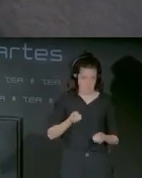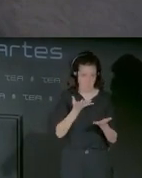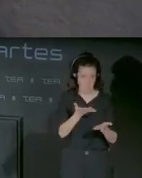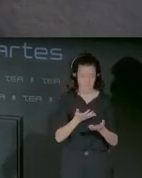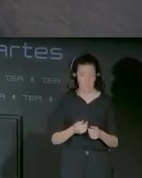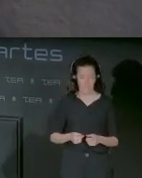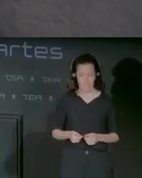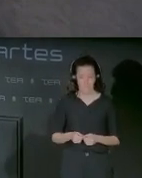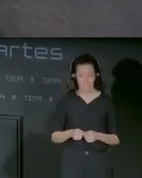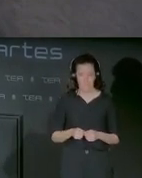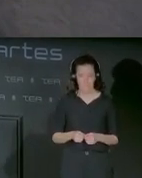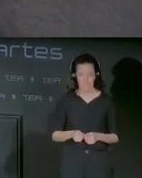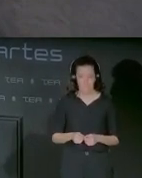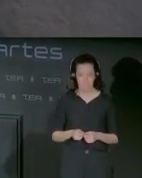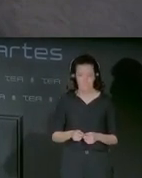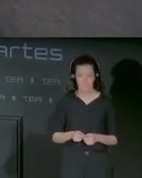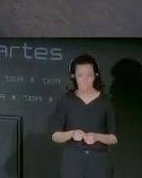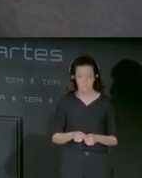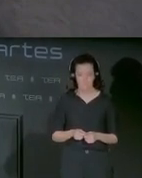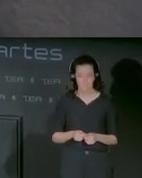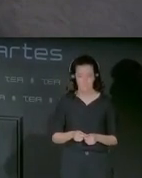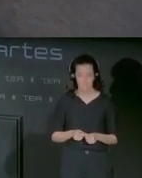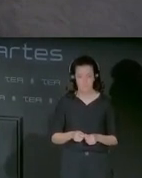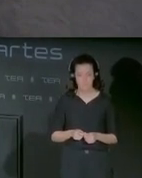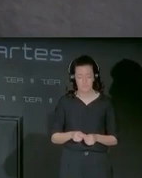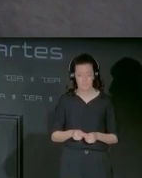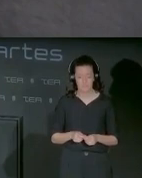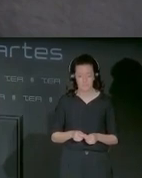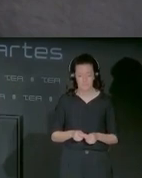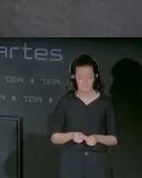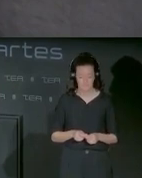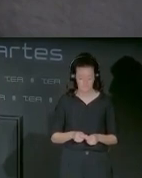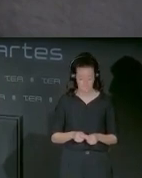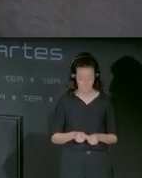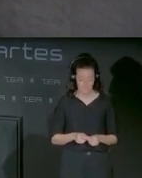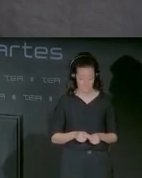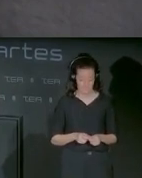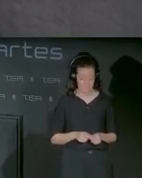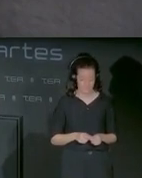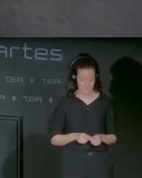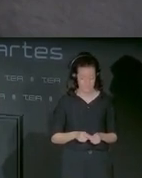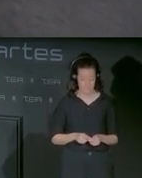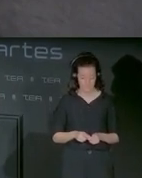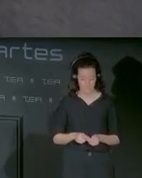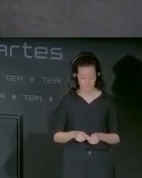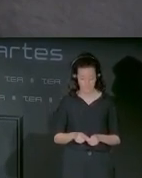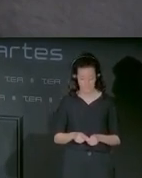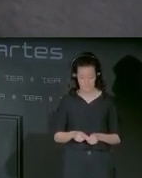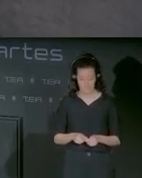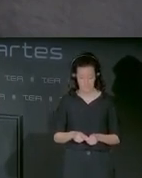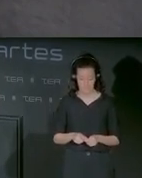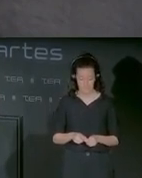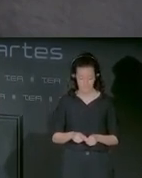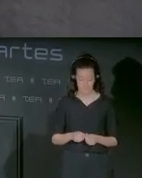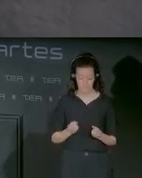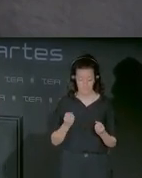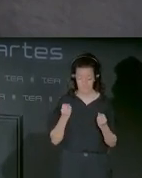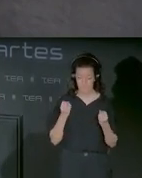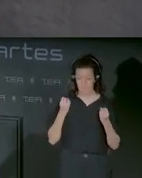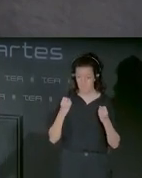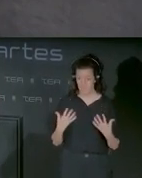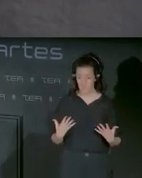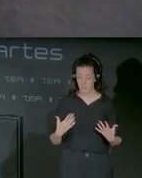I was... getting into games on the federal level in 2015 when I took over the